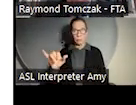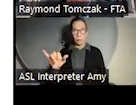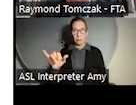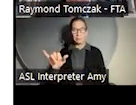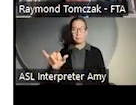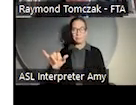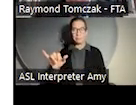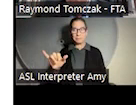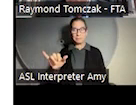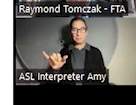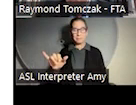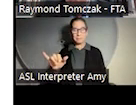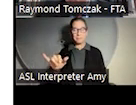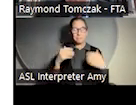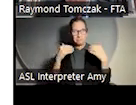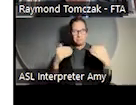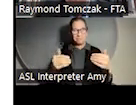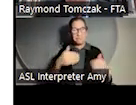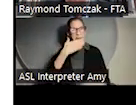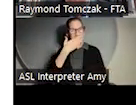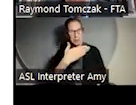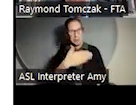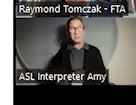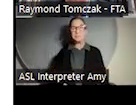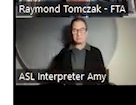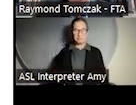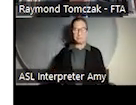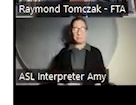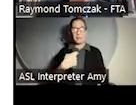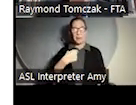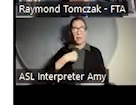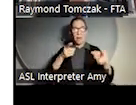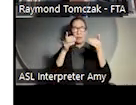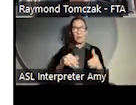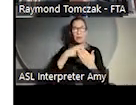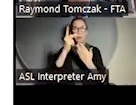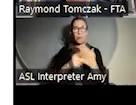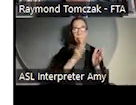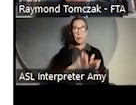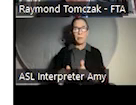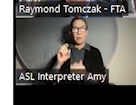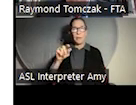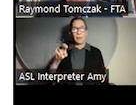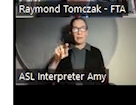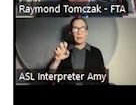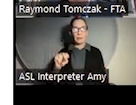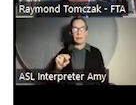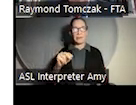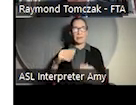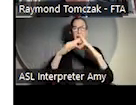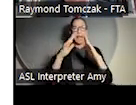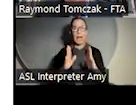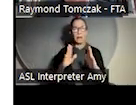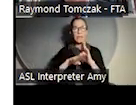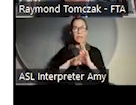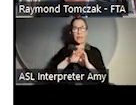Kelley. Please go ahead. Thank you. Thank you. I am the Director of Programs and Planning at the Clinton Housing Development Company, or